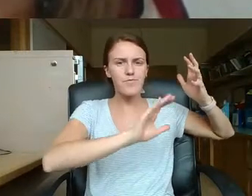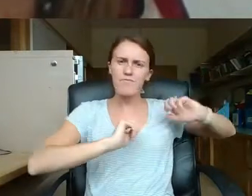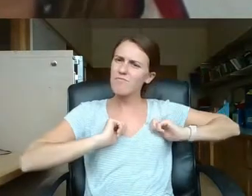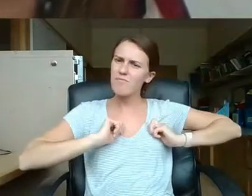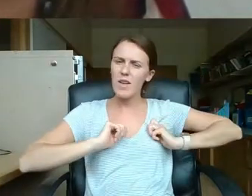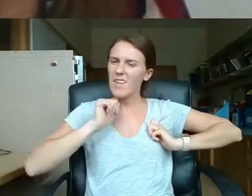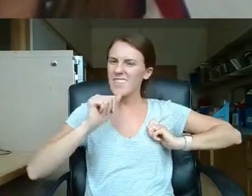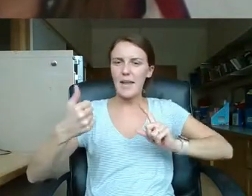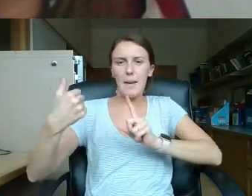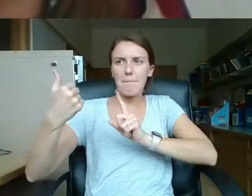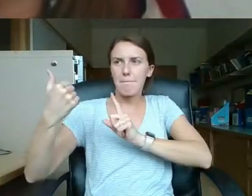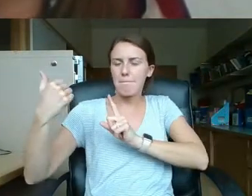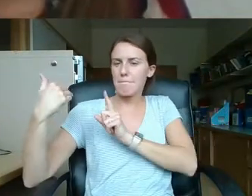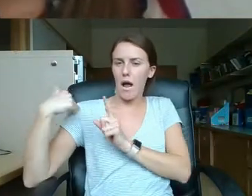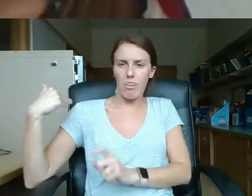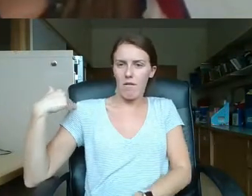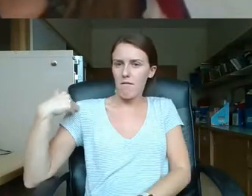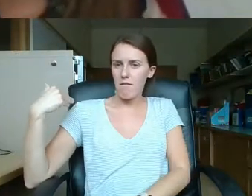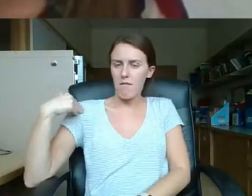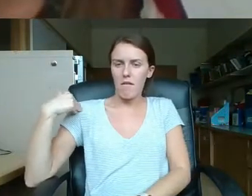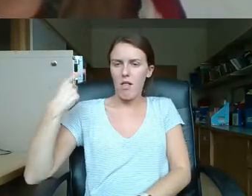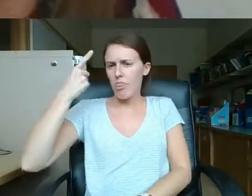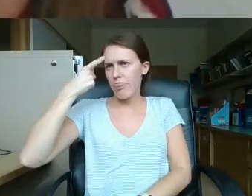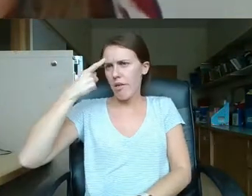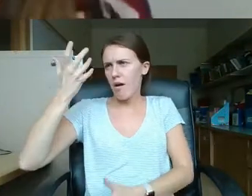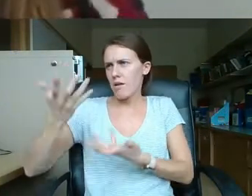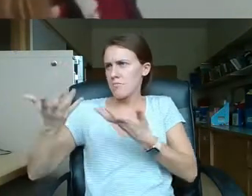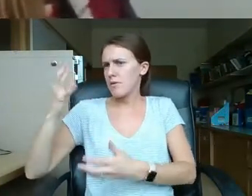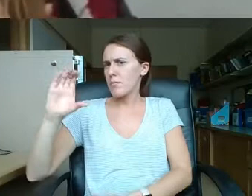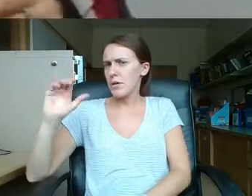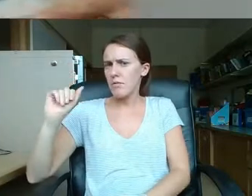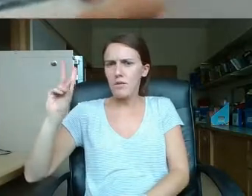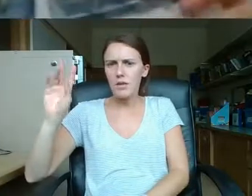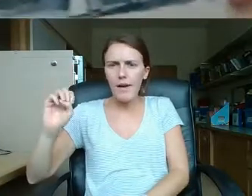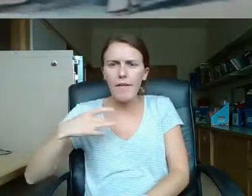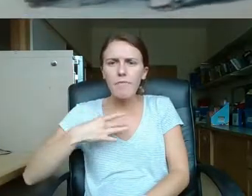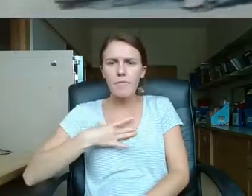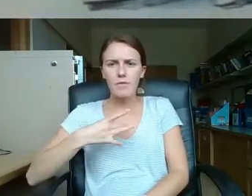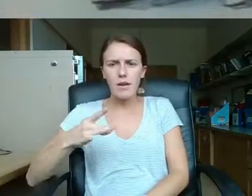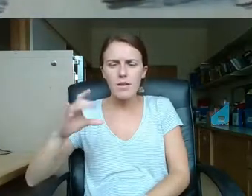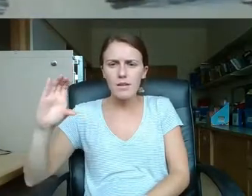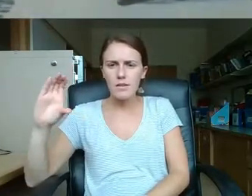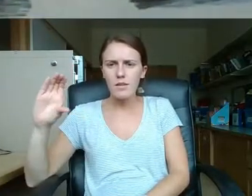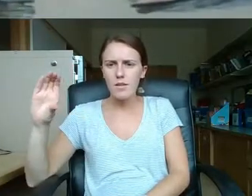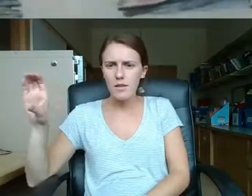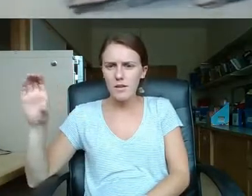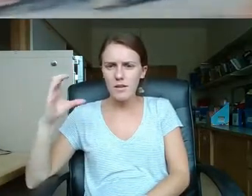a cave, he said. I've always wanted to live in a dark, cool cave.